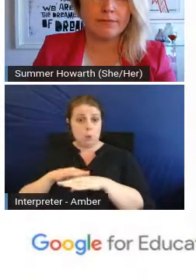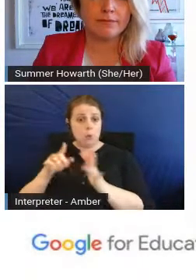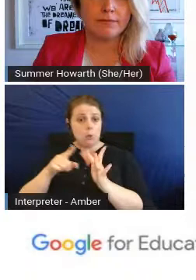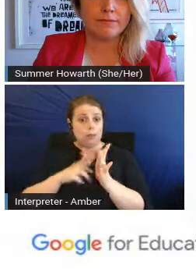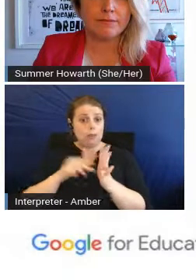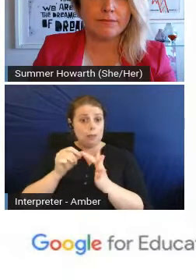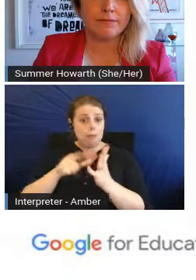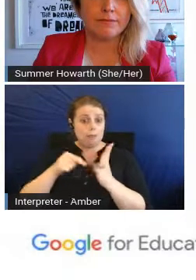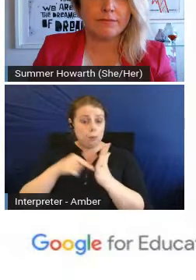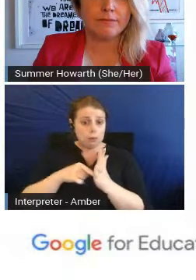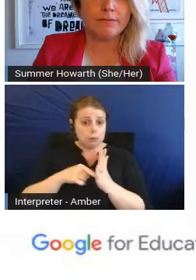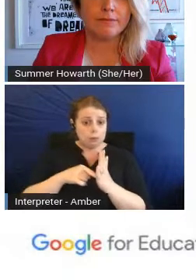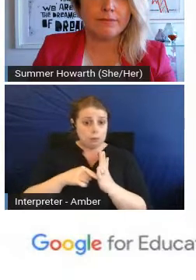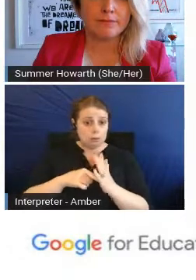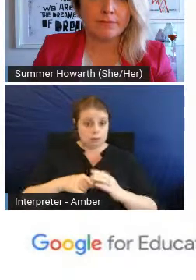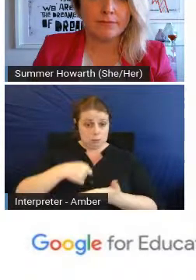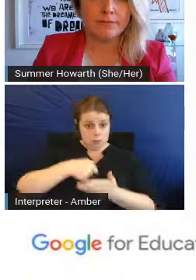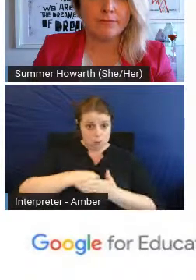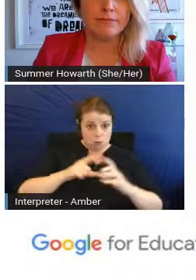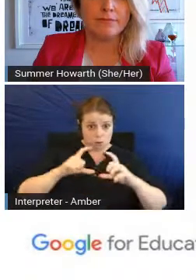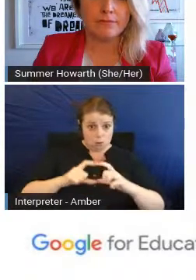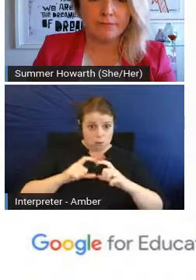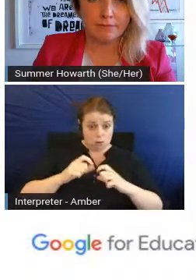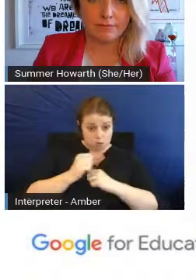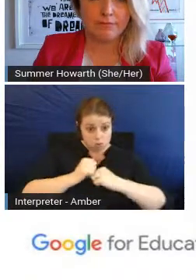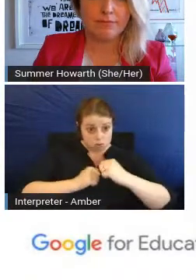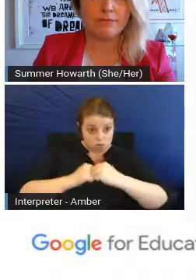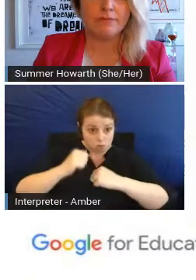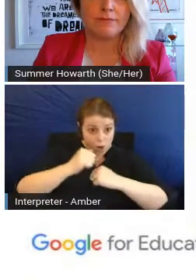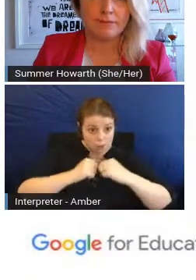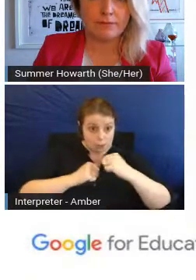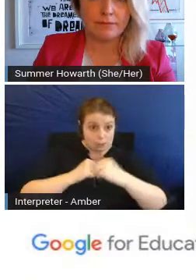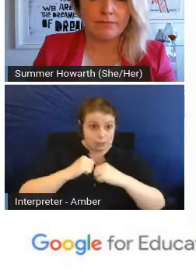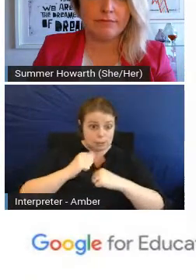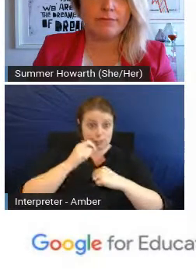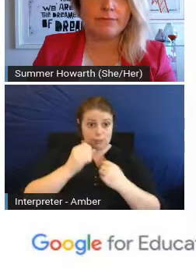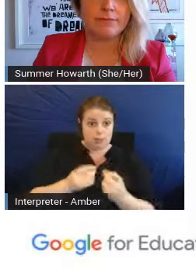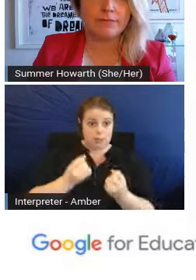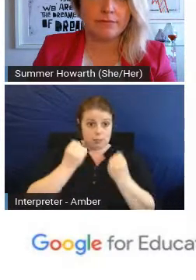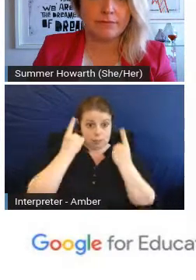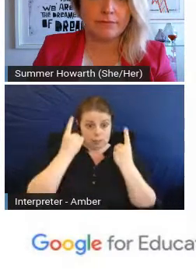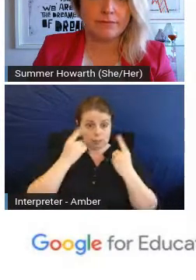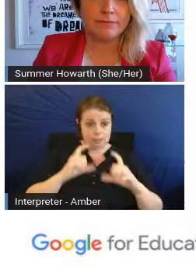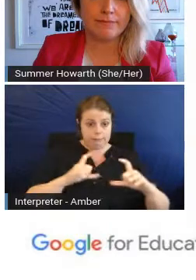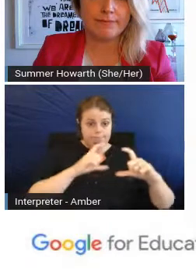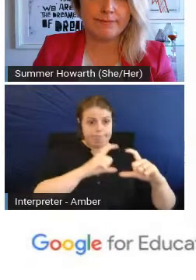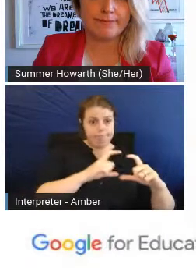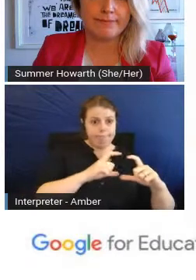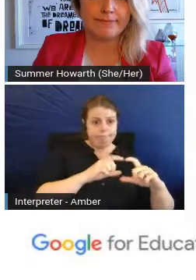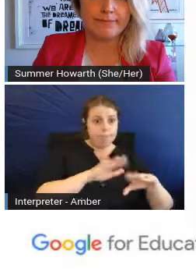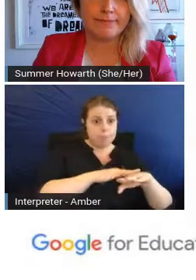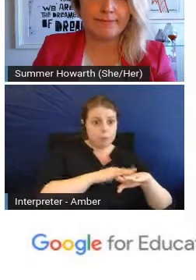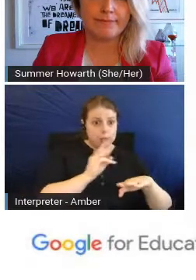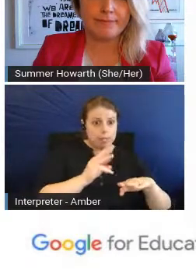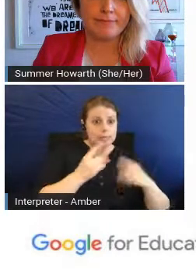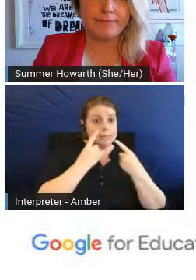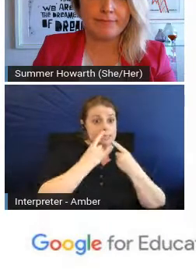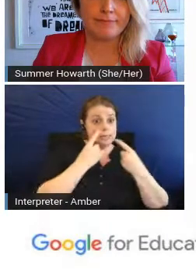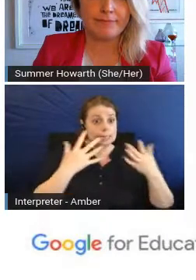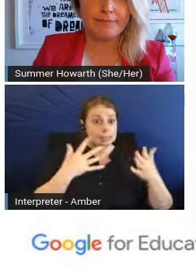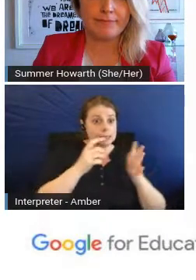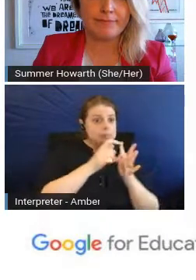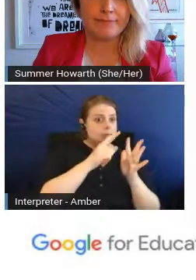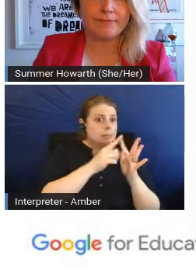space, structures, resources to help students to construct their understanding. We need a way to demonstrate, to